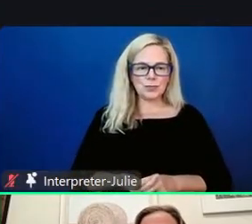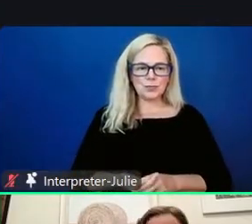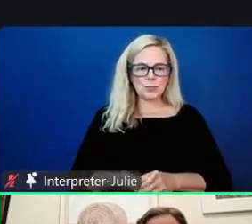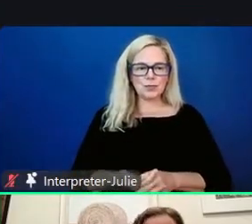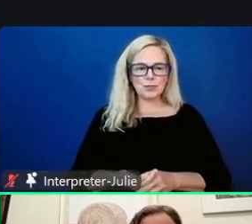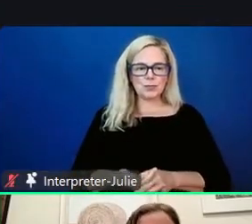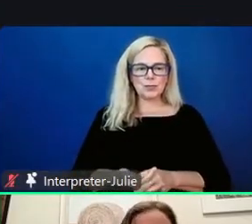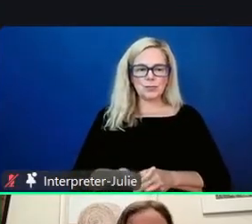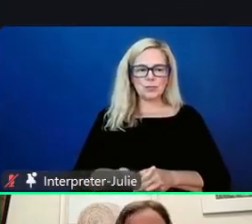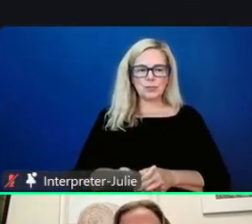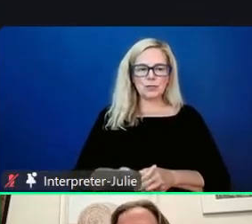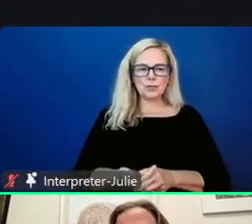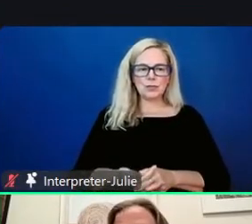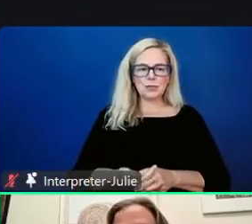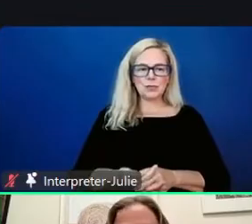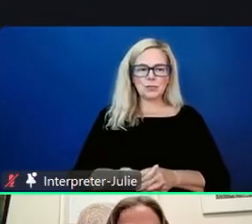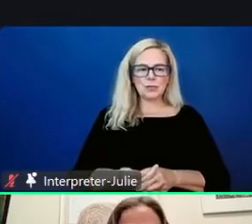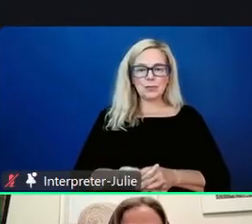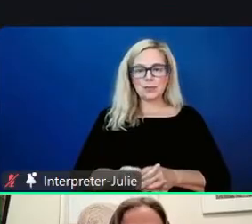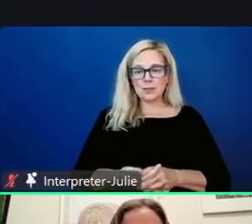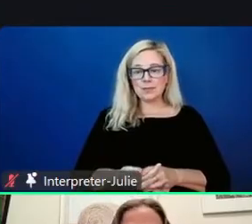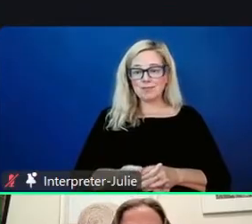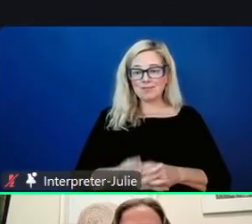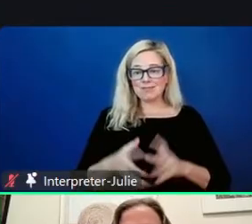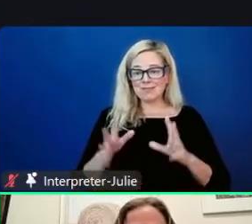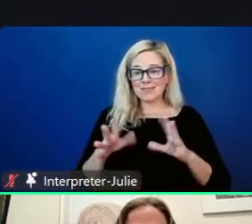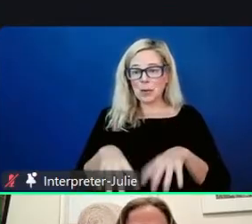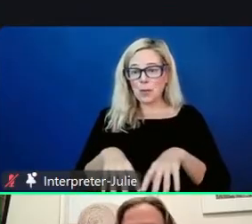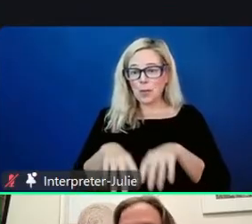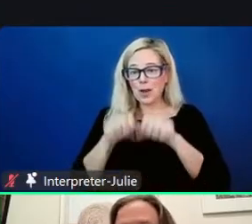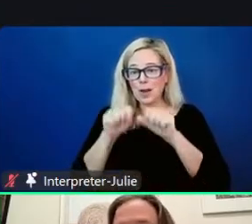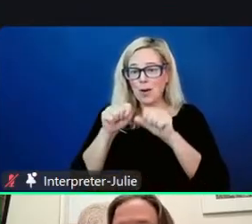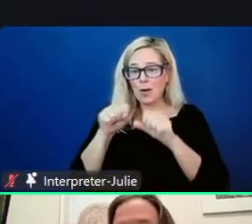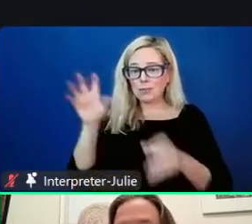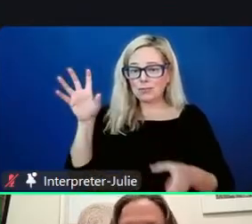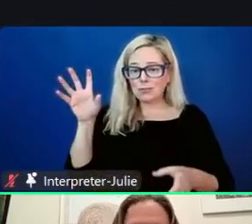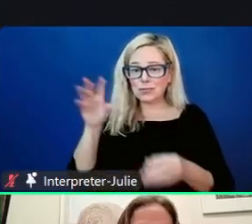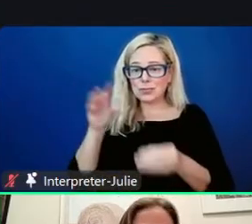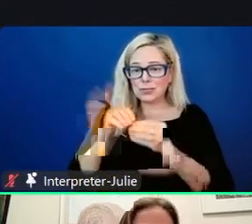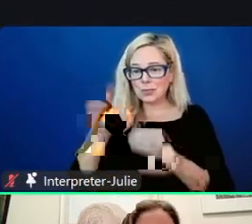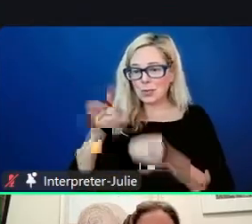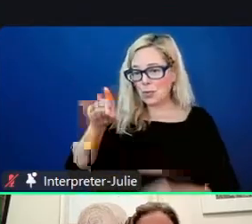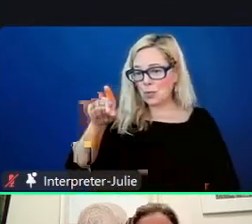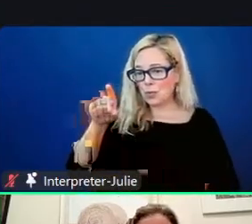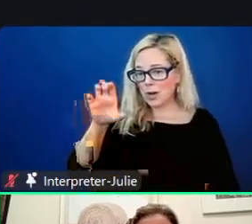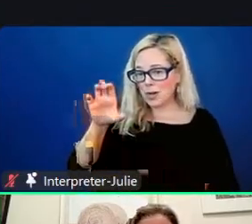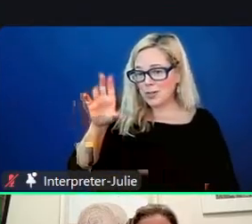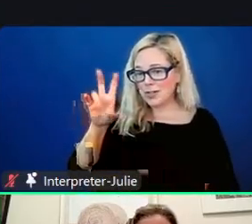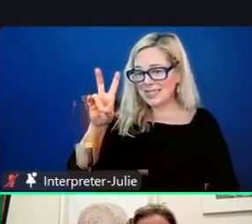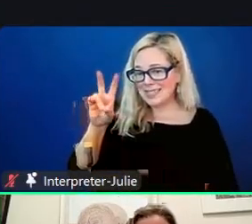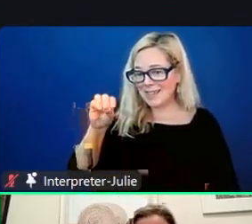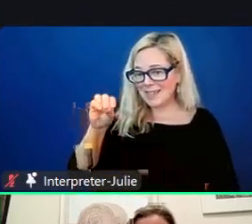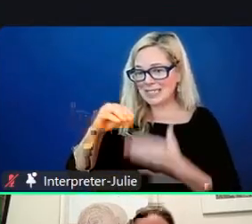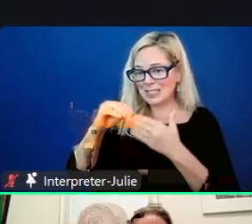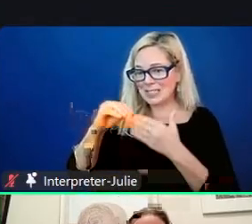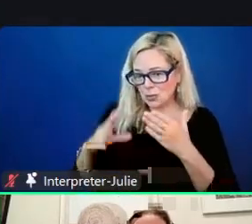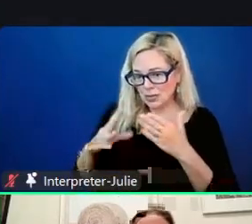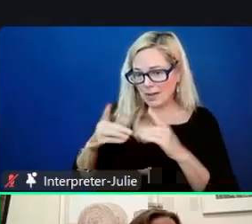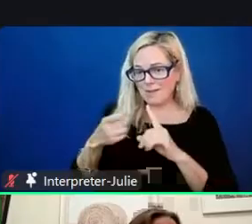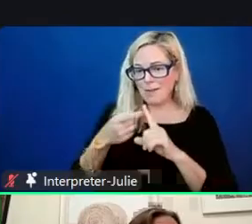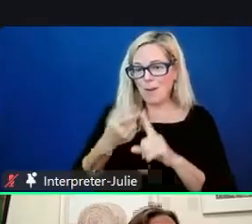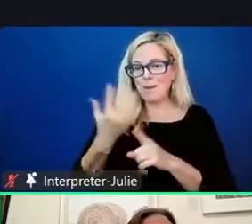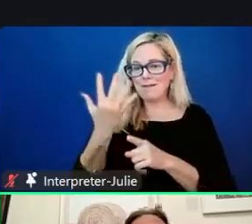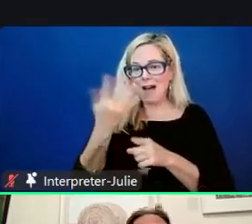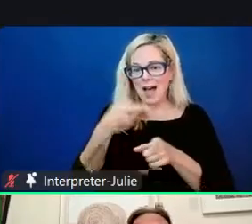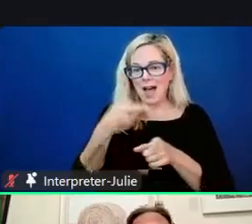The event hosted 170 students from 5 professional programs. As facilitators, we observed